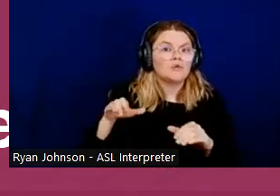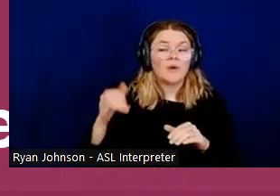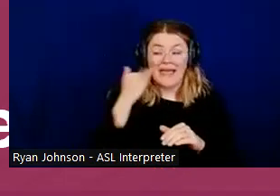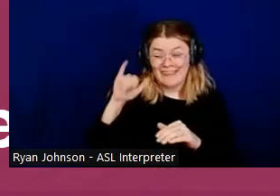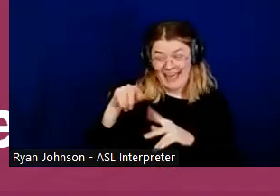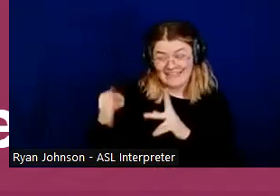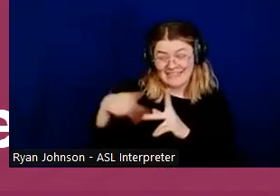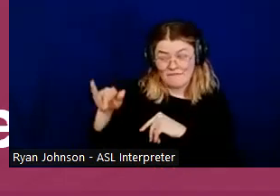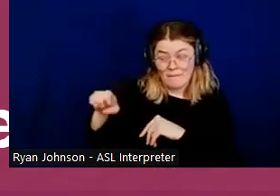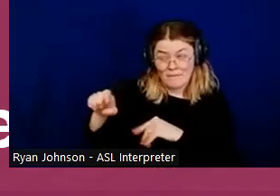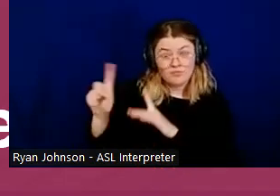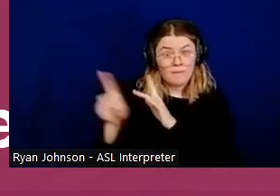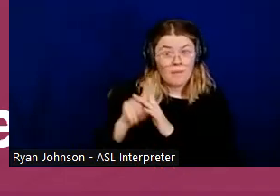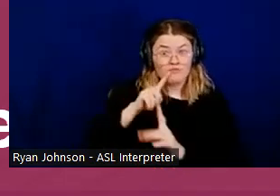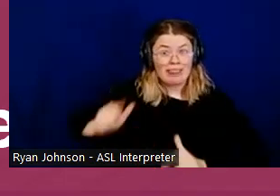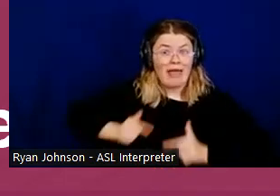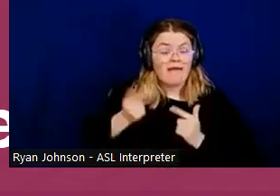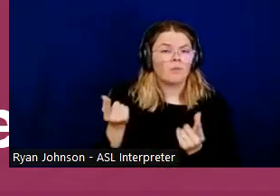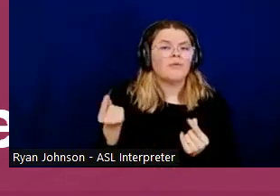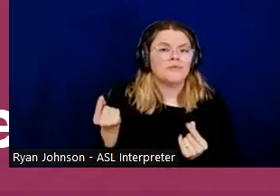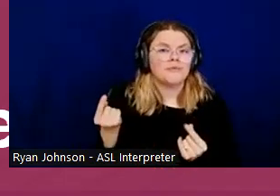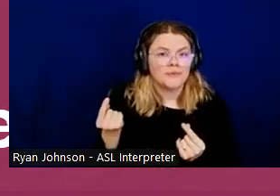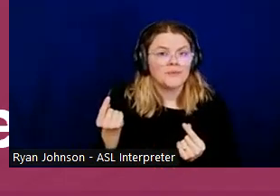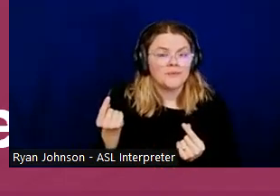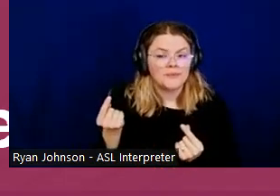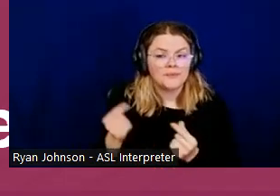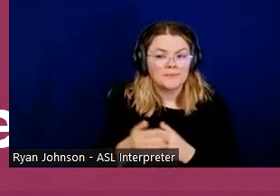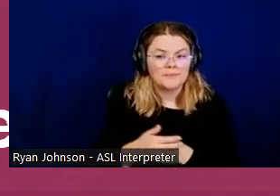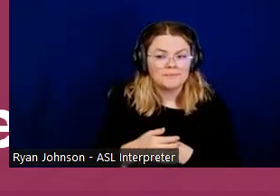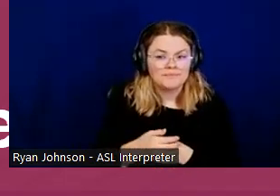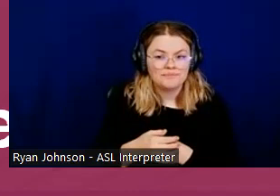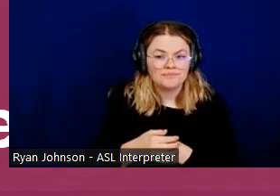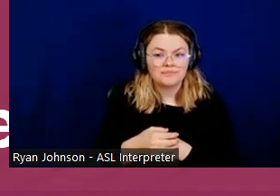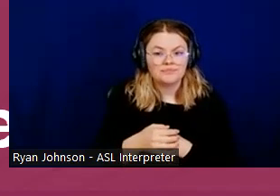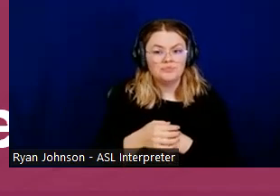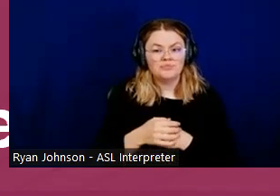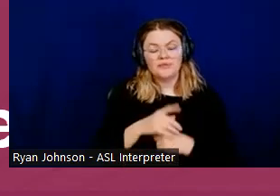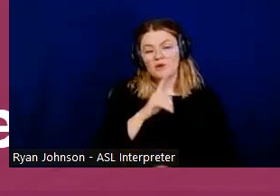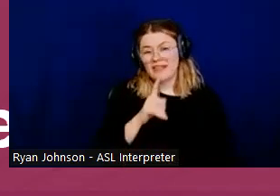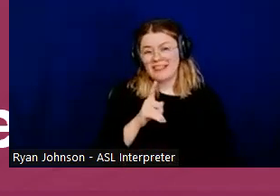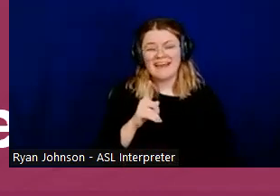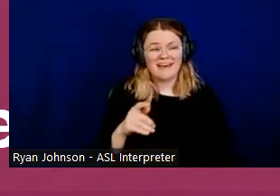it hasn't been made clear already, I want everyone to know that there are various types of abuse.